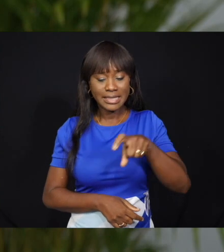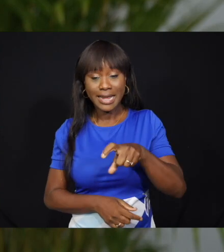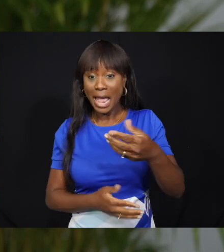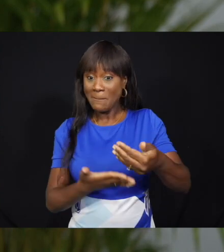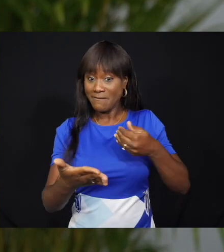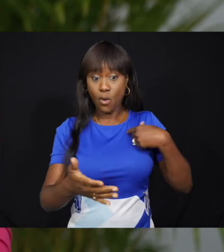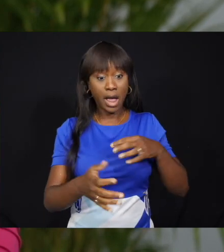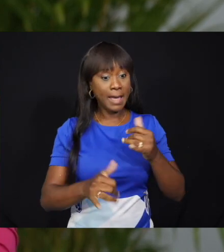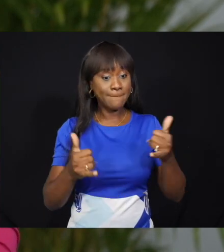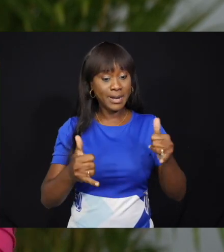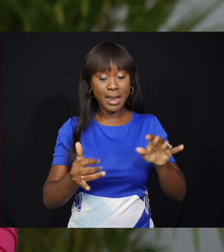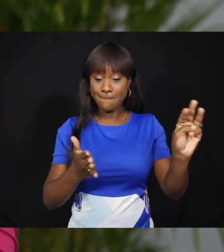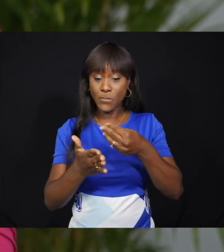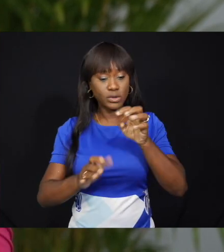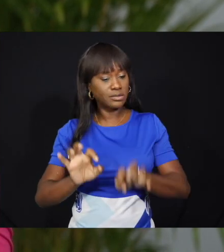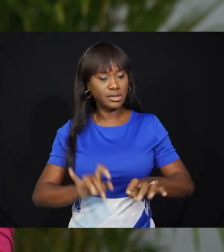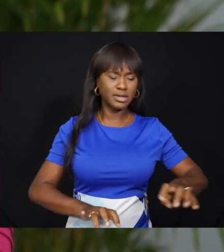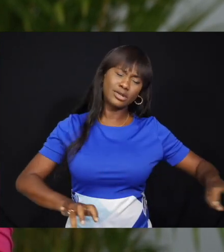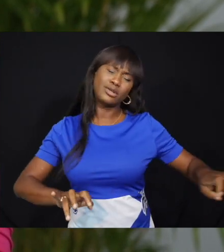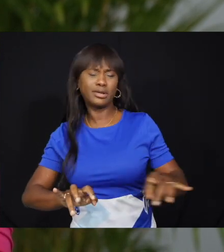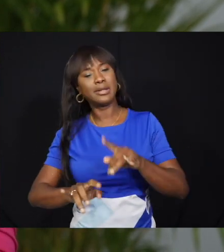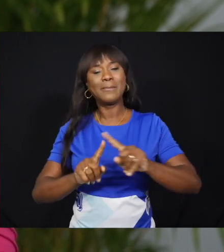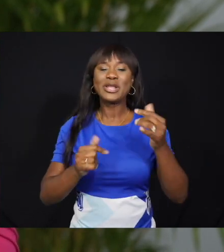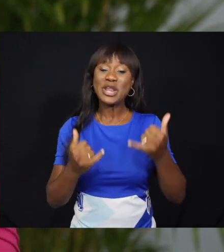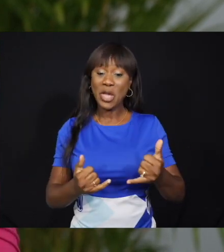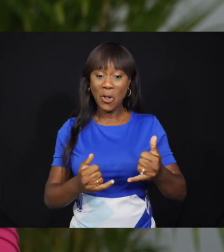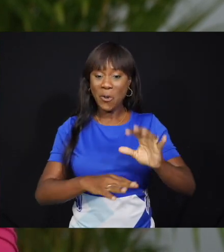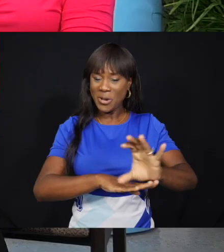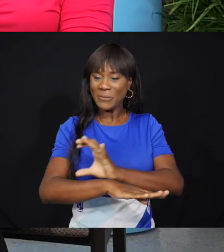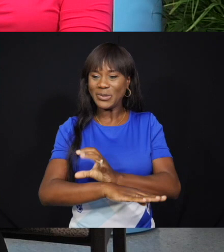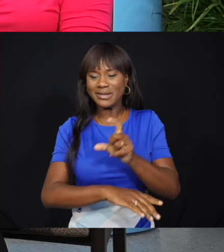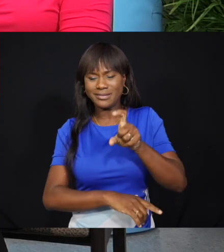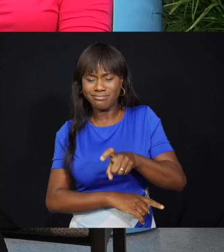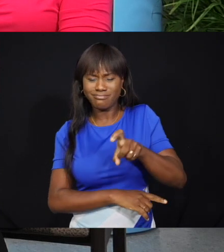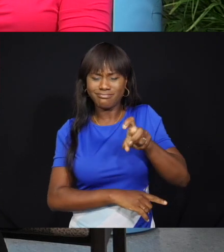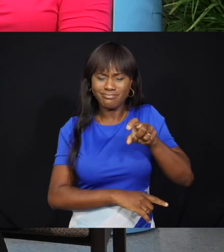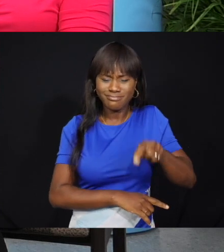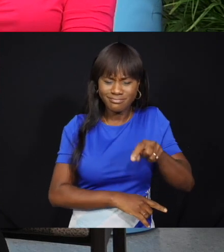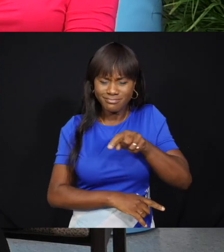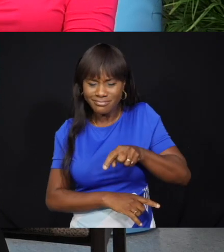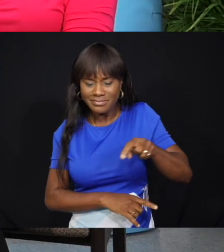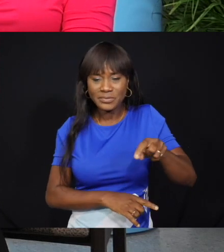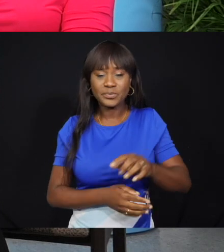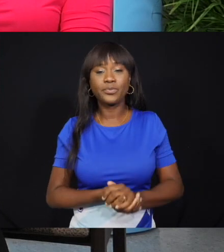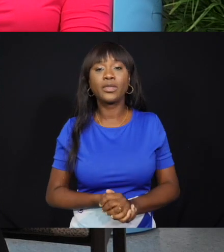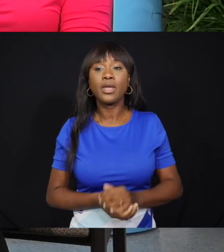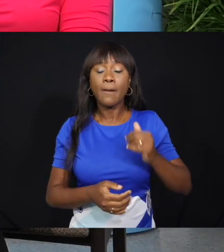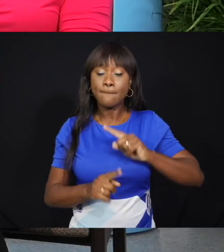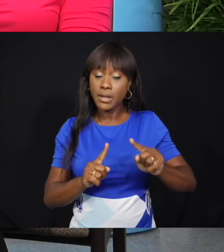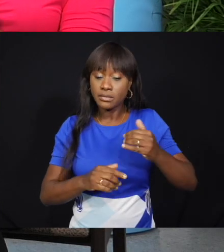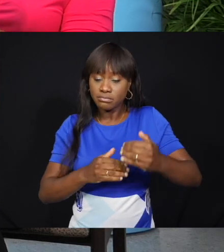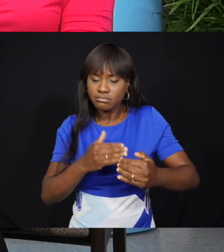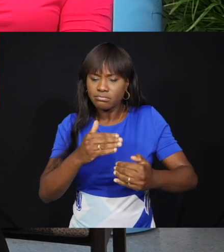young people that were showing me. And I look back now, and I still type with 1 or 2 fingers. Even though I was a piano